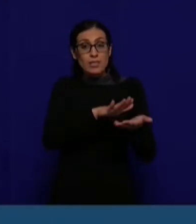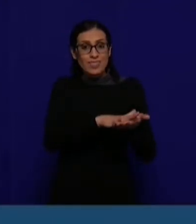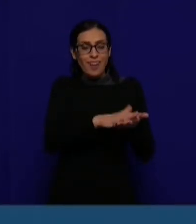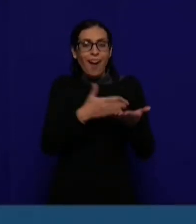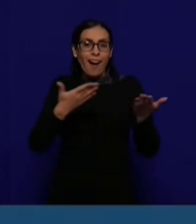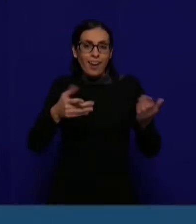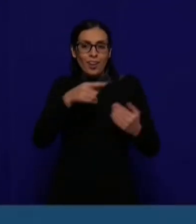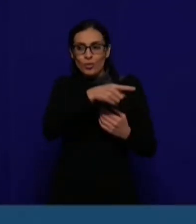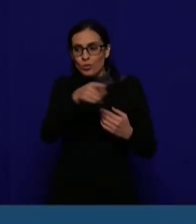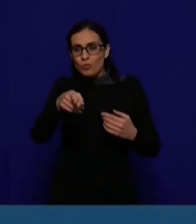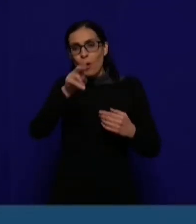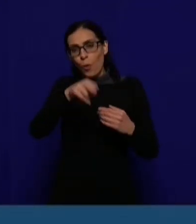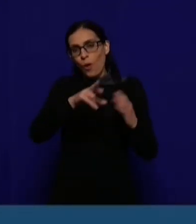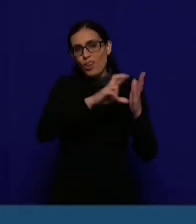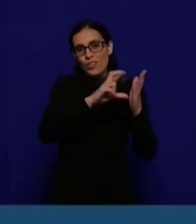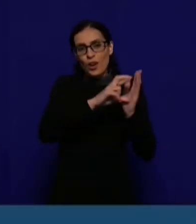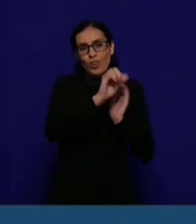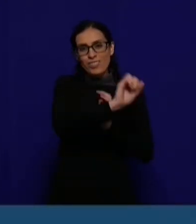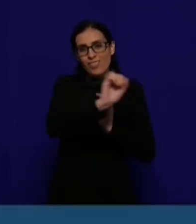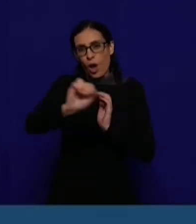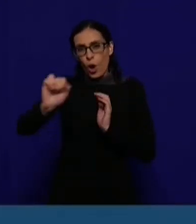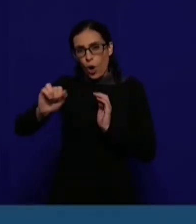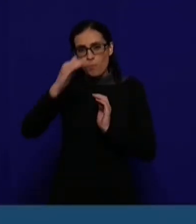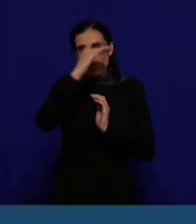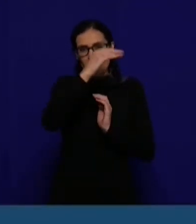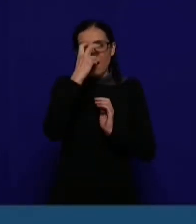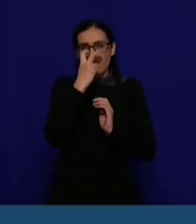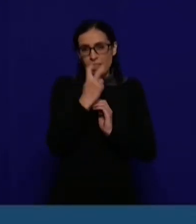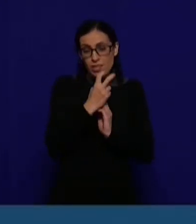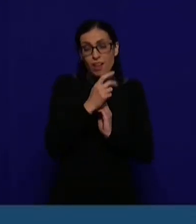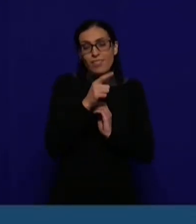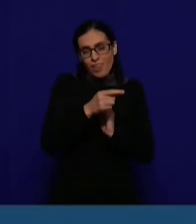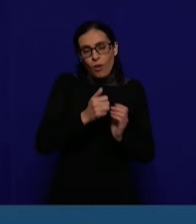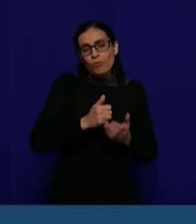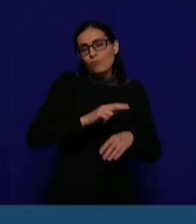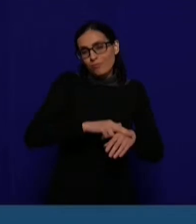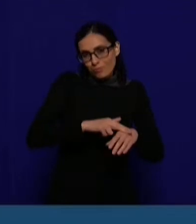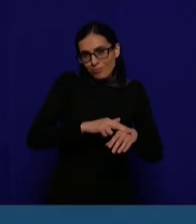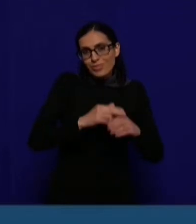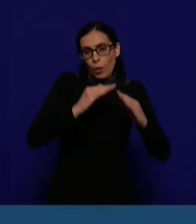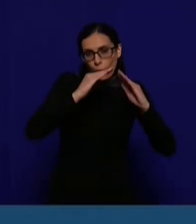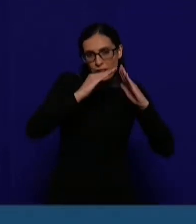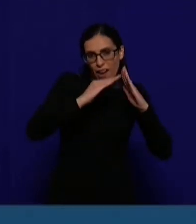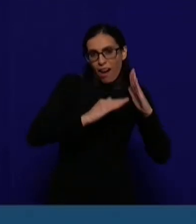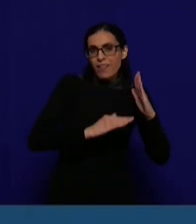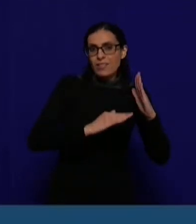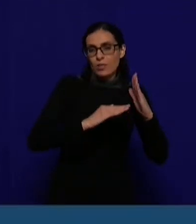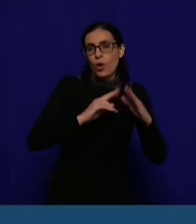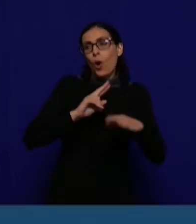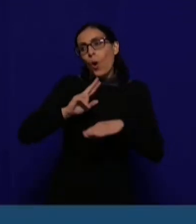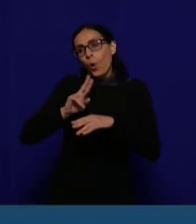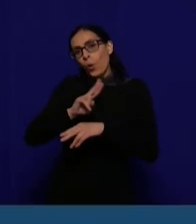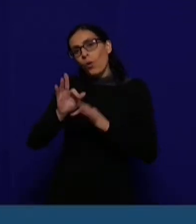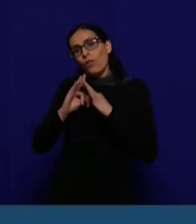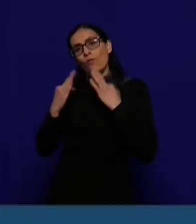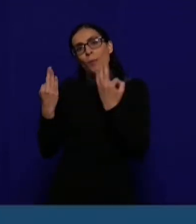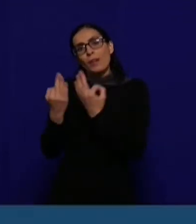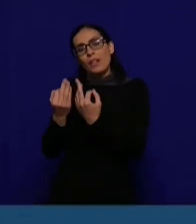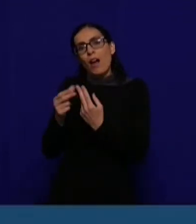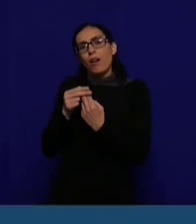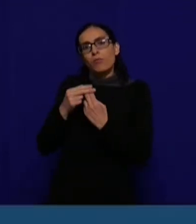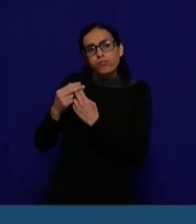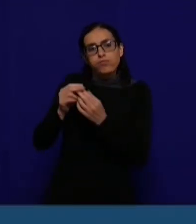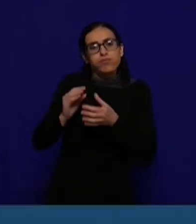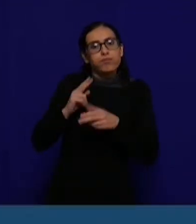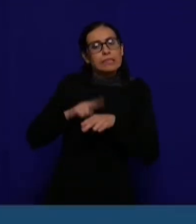nirrilaxxaw il-miżuri li jkun hemm fid-djar tal-anzjani u allura intom bħala qraba jew inkella ħbib tal-anzjani tkunu tistgħu tkunu iktar ukoll